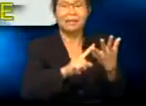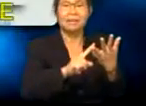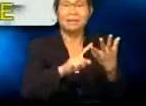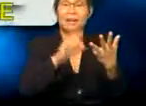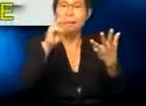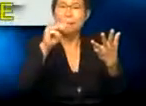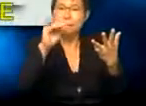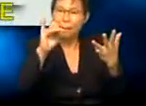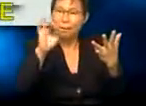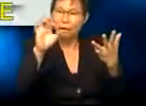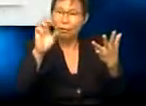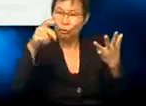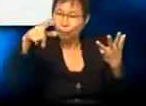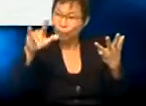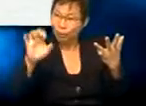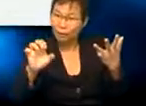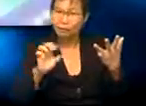the micropyle.